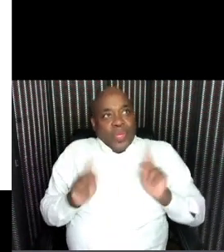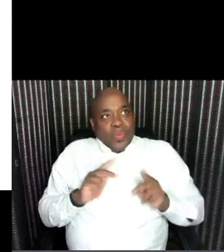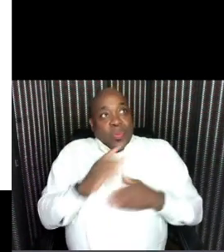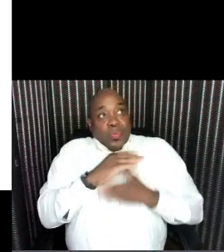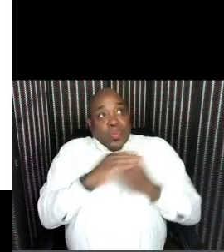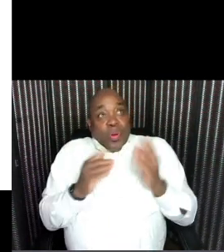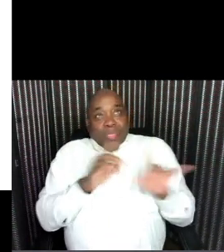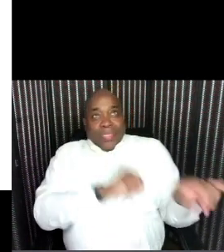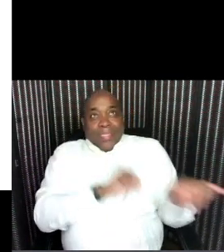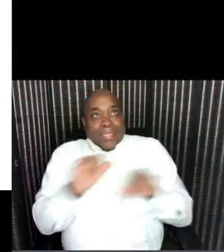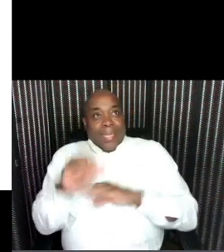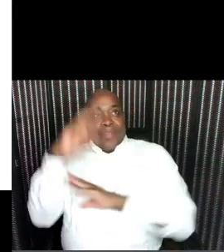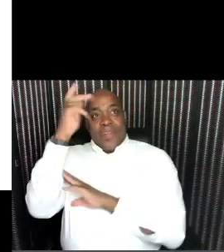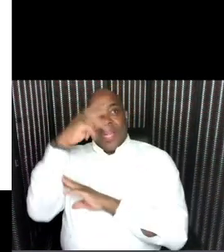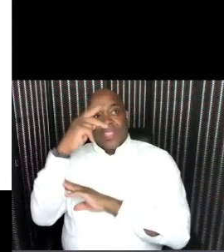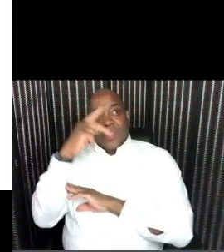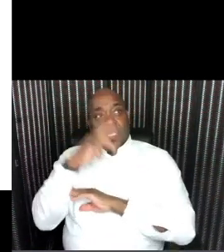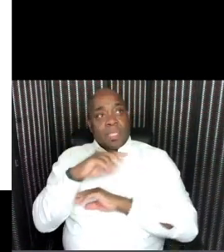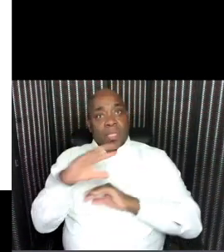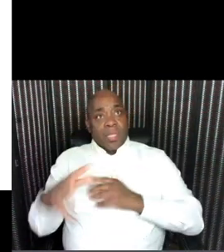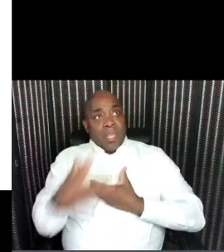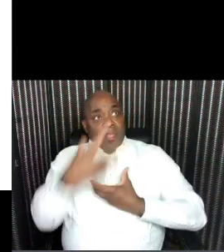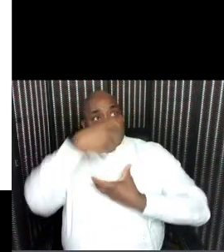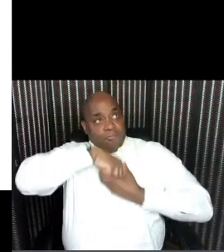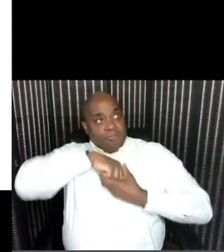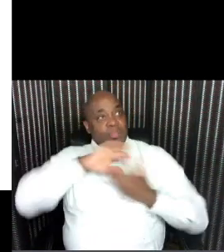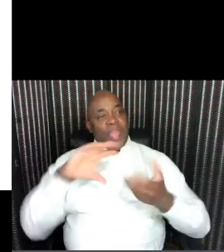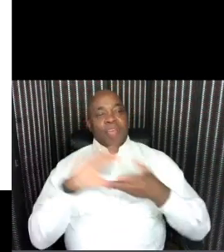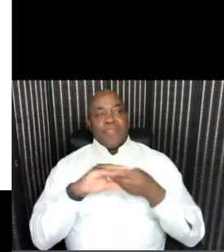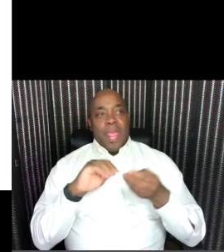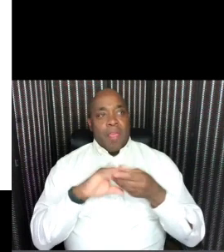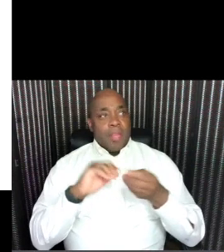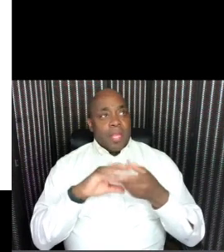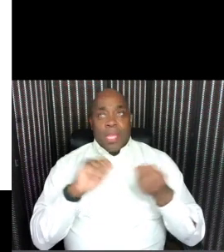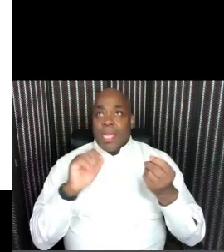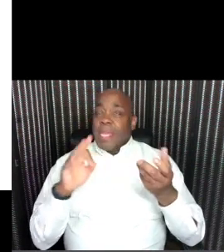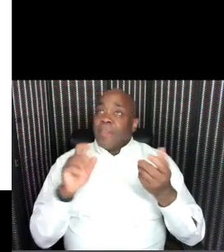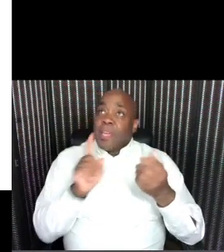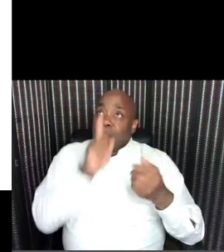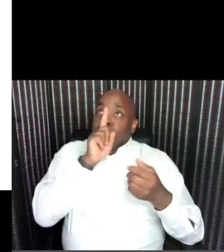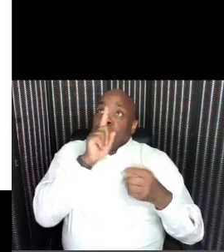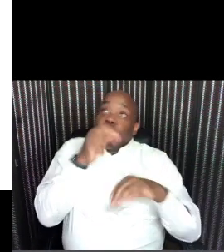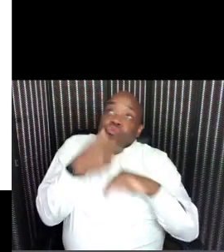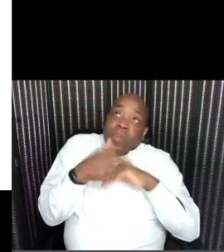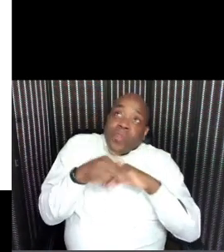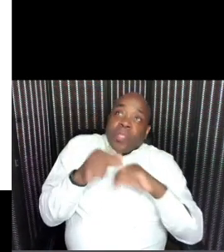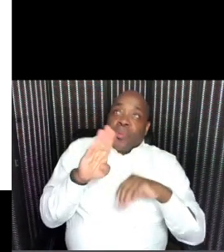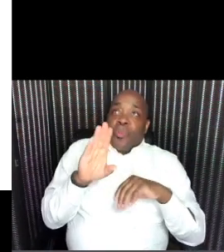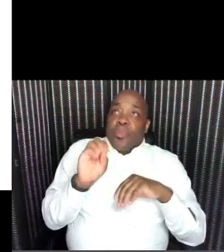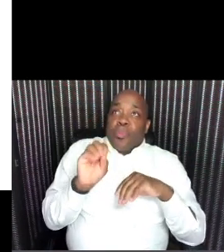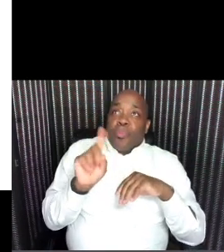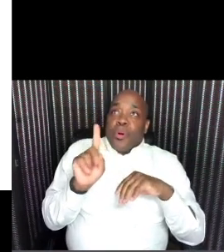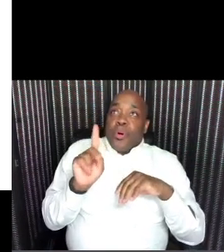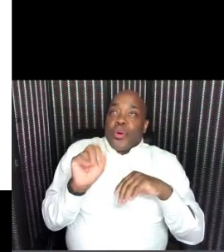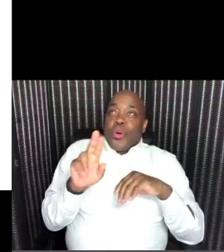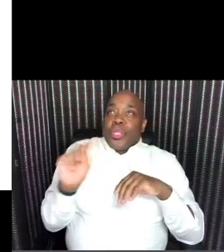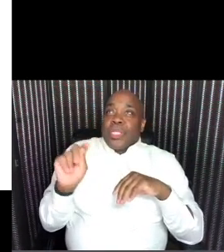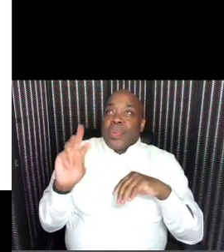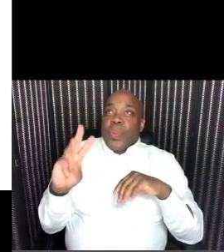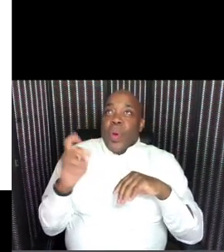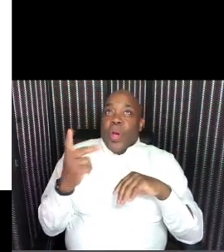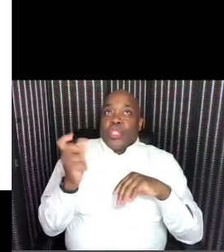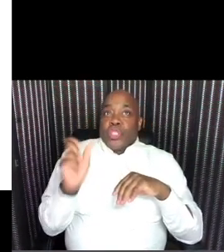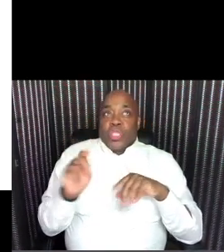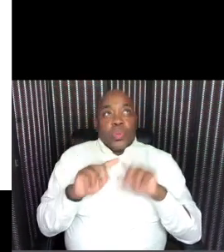they work into their narratives, even if they don't necessarily reference Booker T. Washington. And you can see it very clearly in some of the public